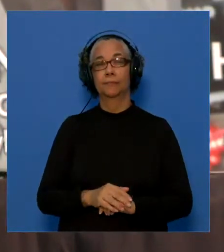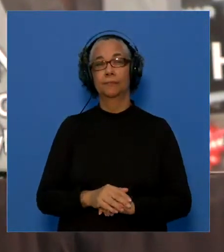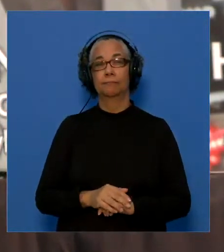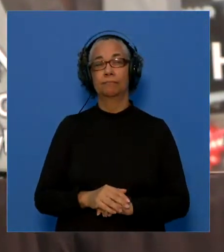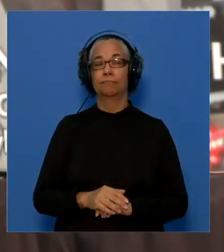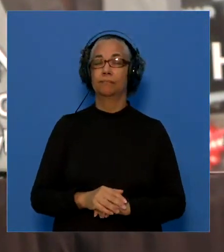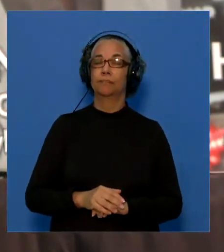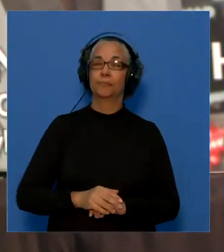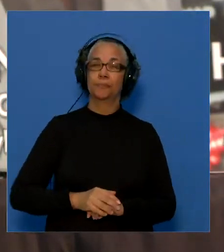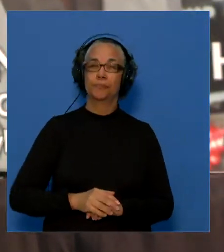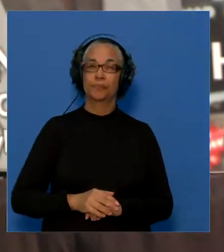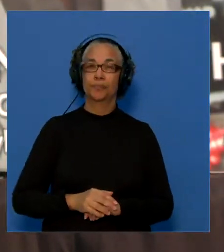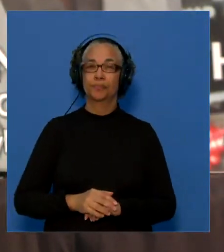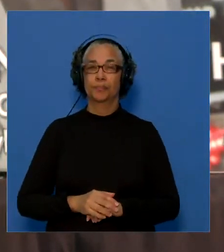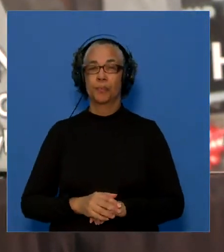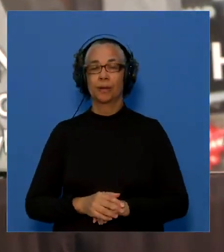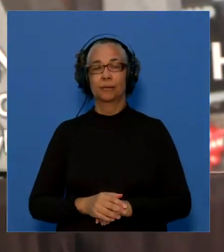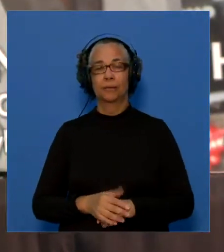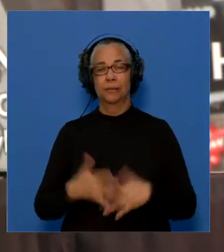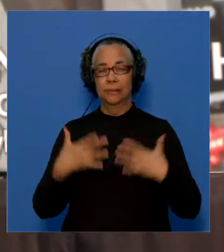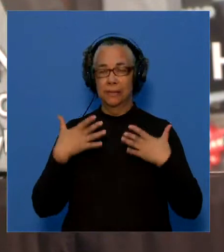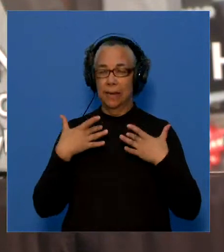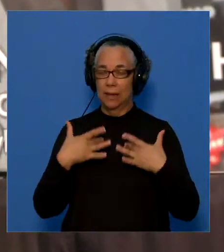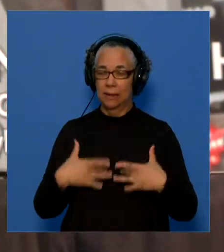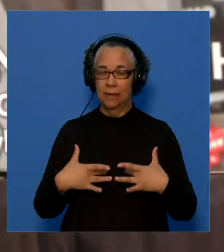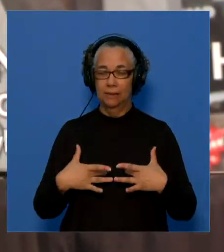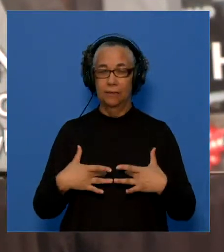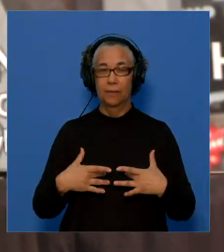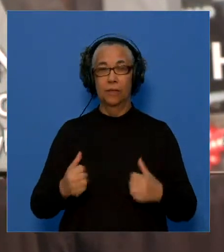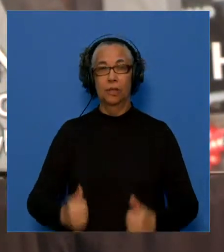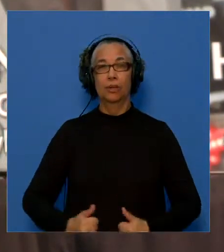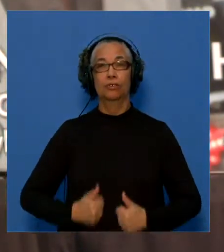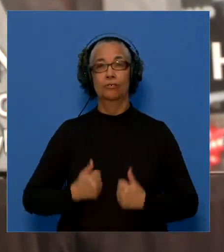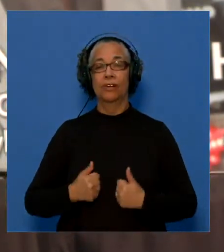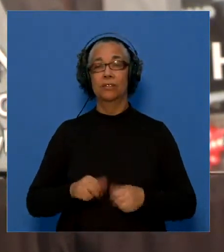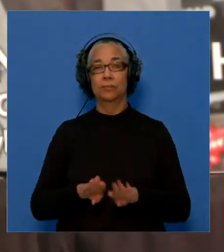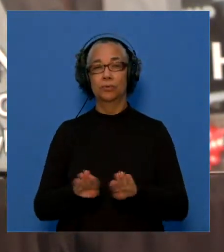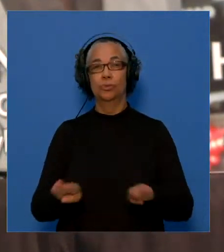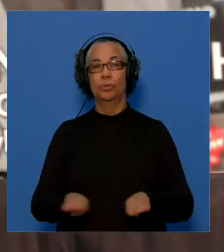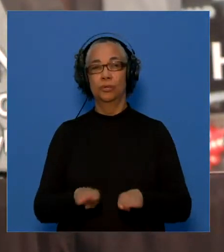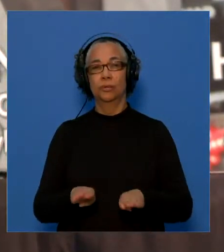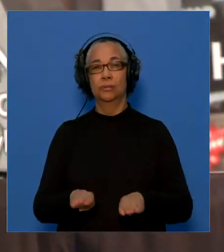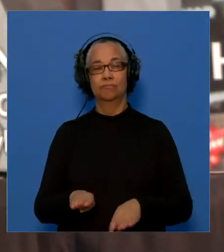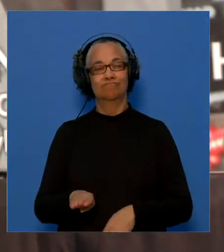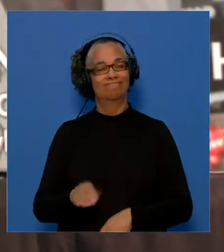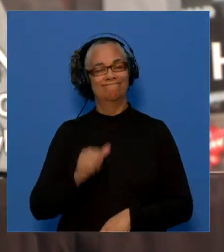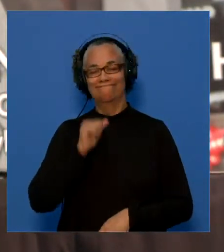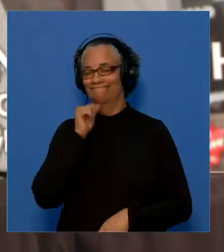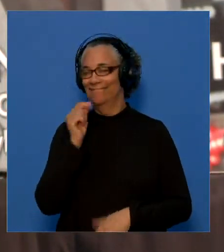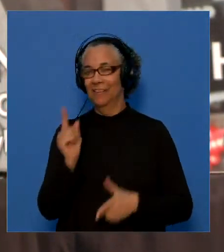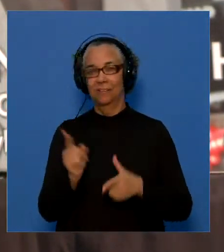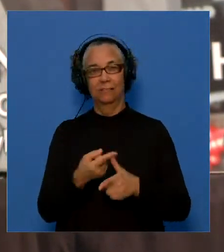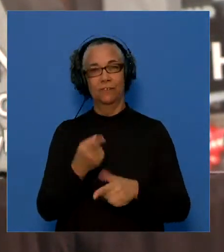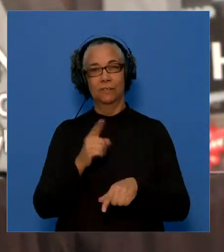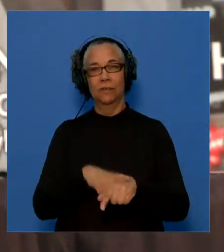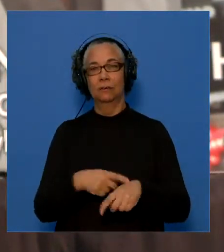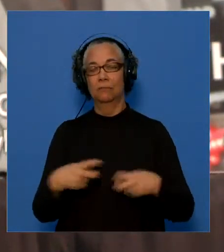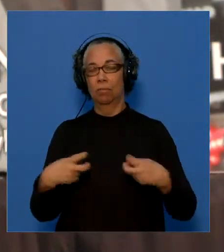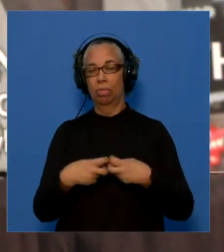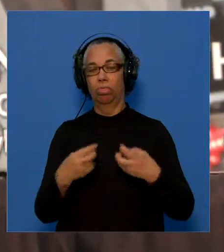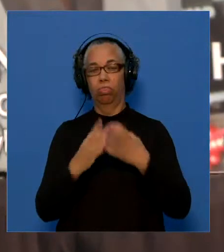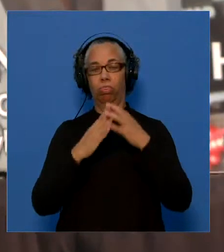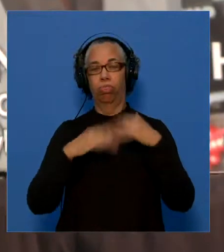Unfortunately, for the residents of Bermuda, this is not the first time that a blackout has occurred this